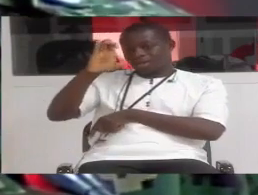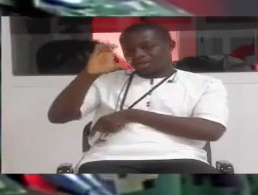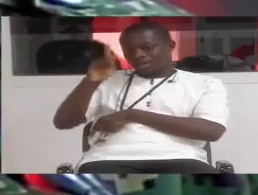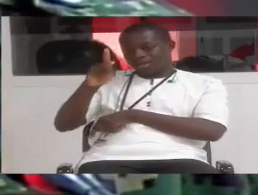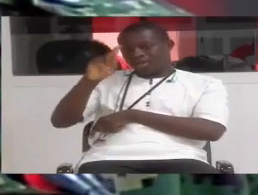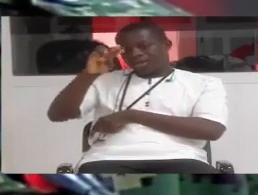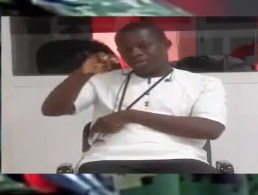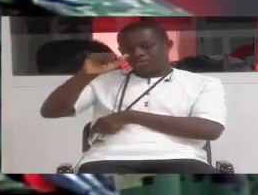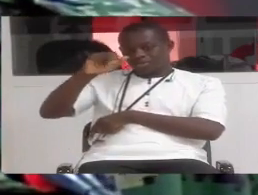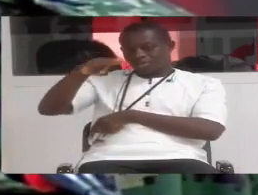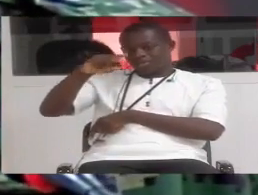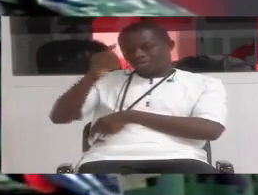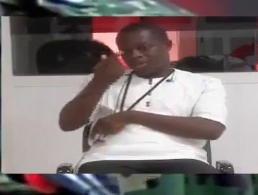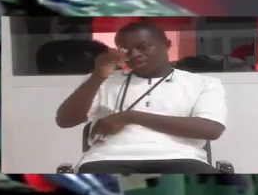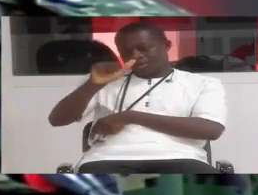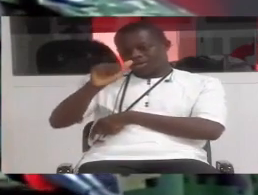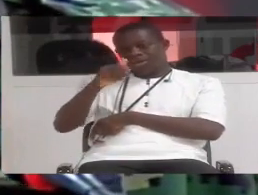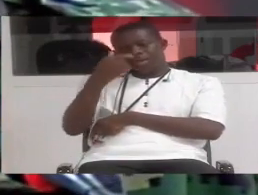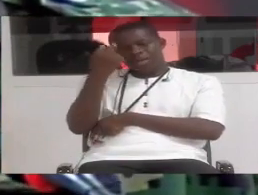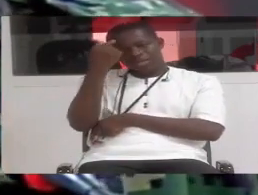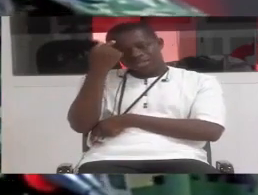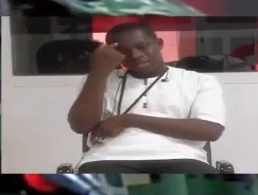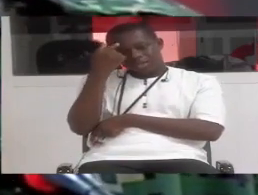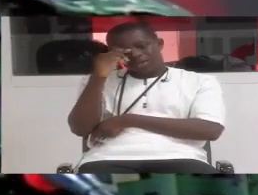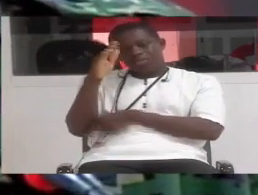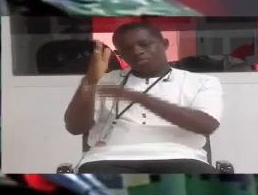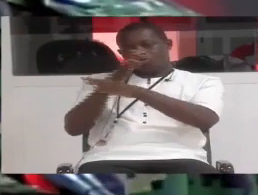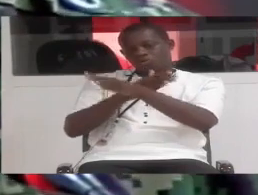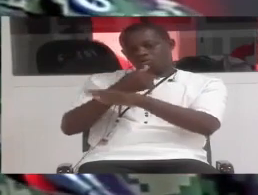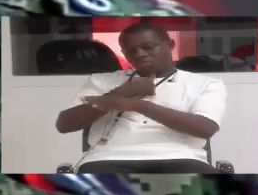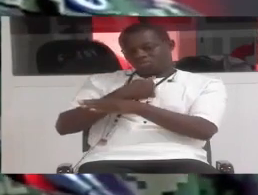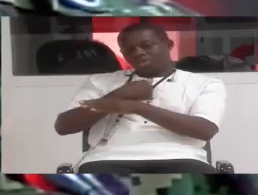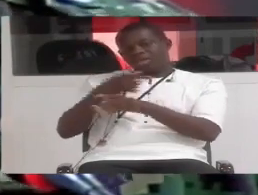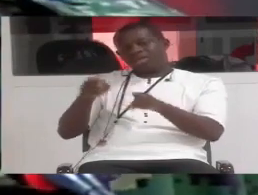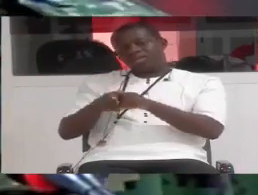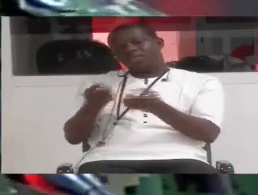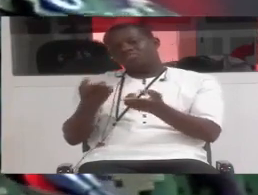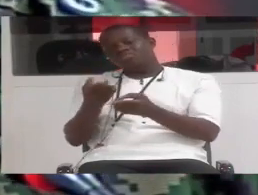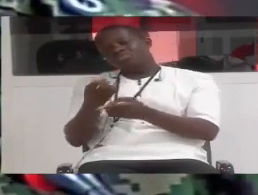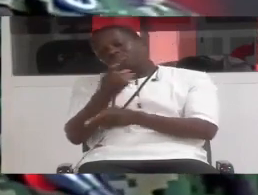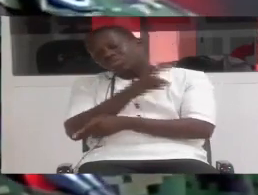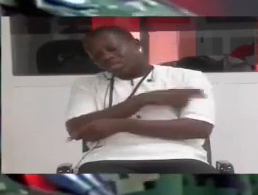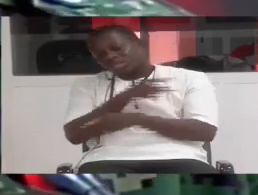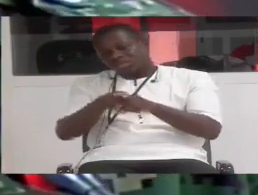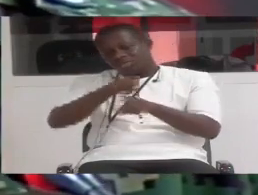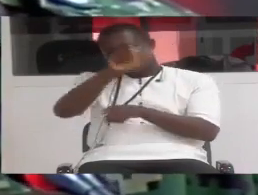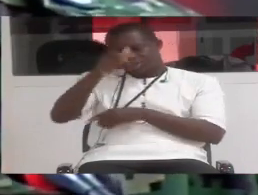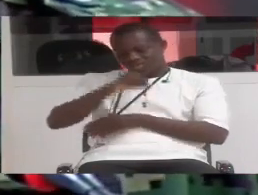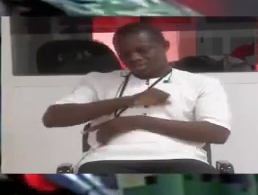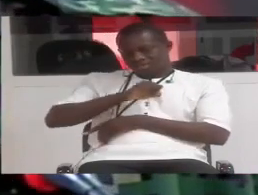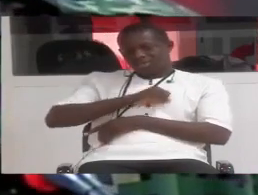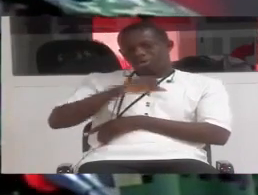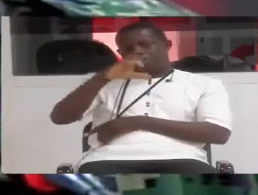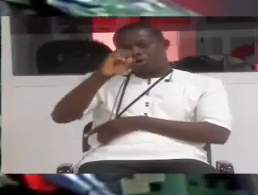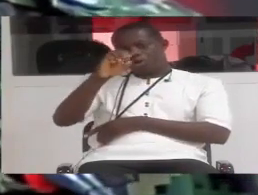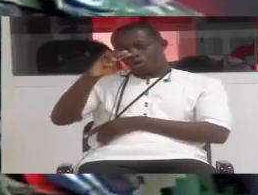Staff Sergeant Malik Manga man fogna time bu sergeant la ak man suma bop Omar Jallow and myself Omar A.